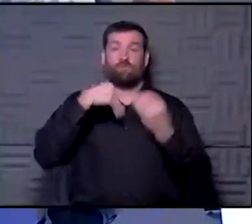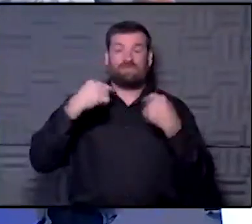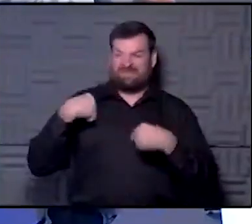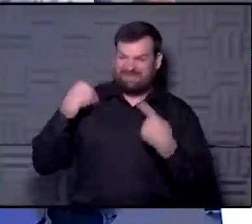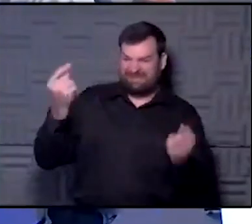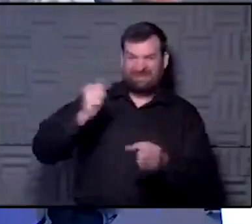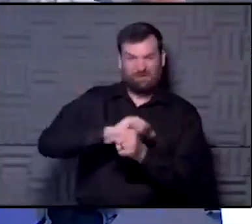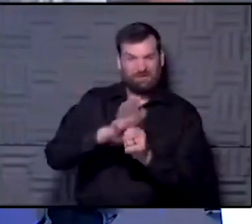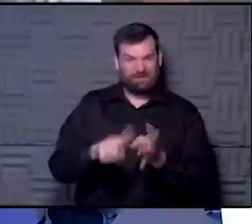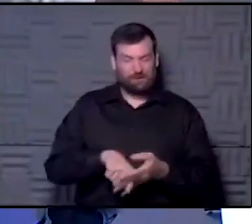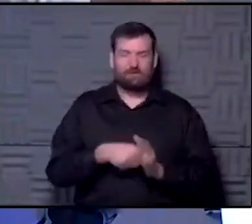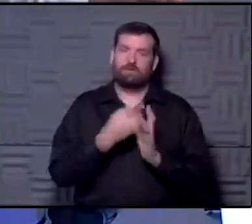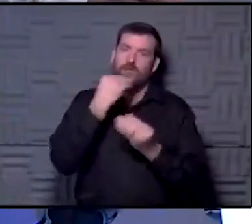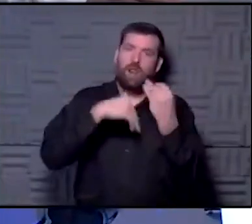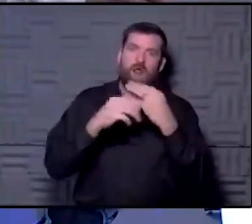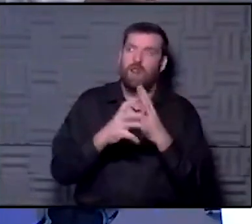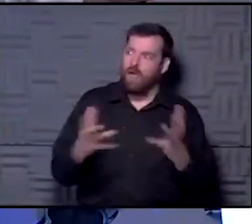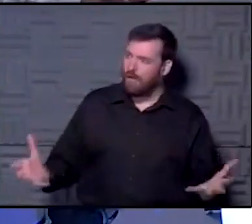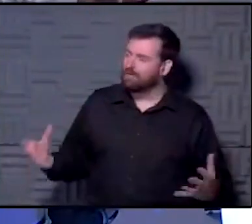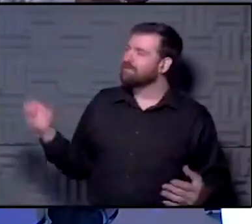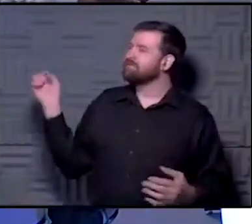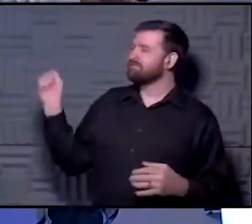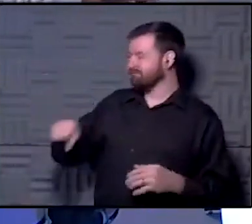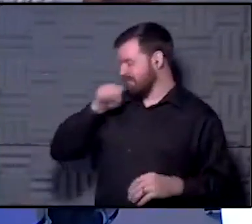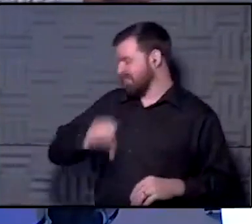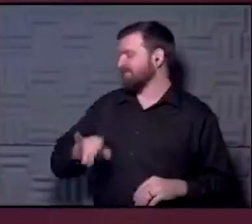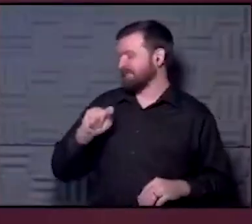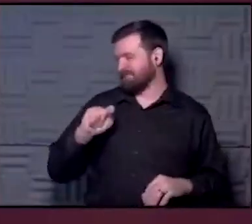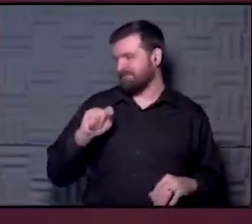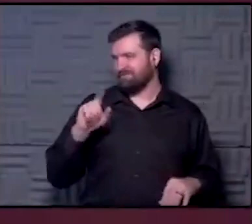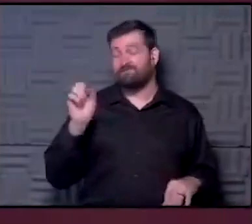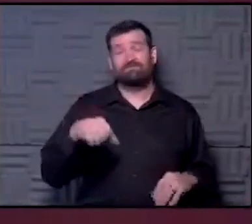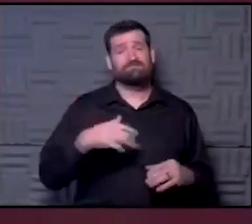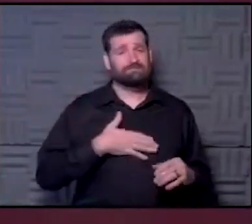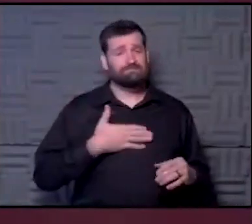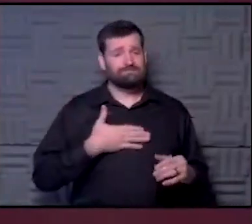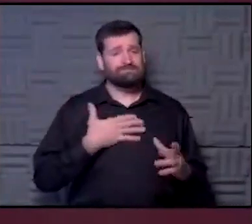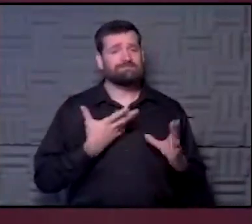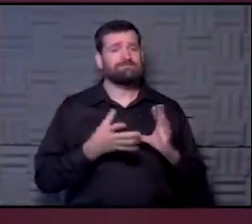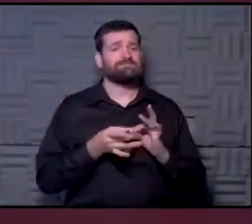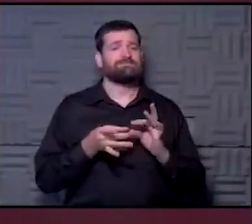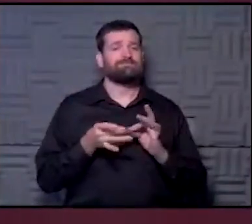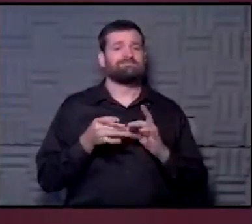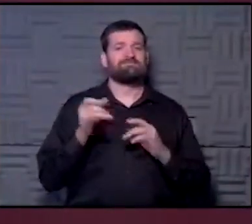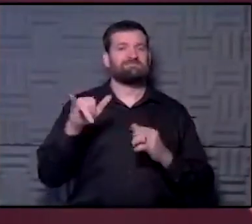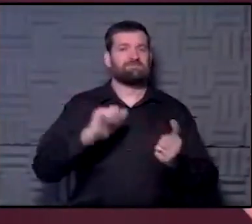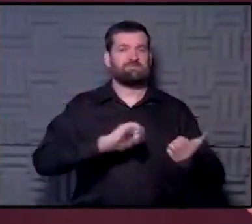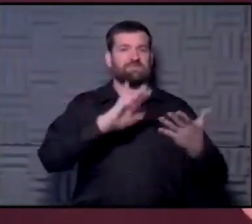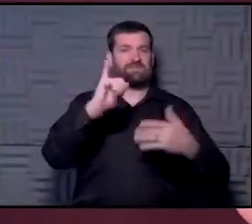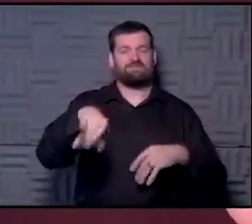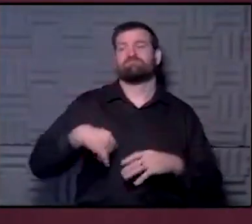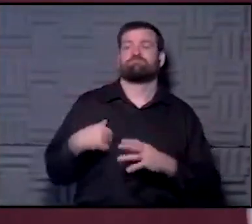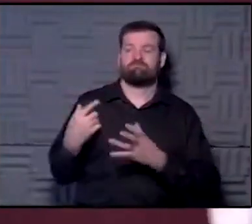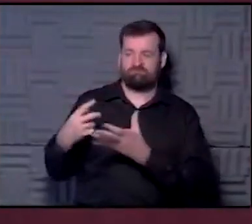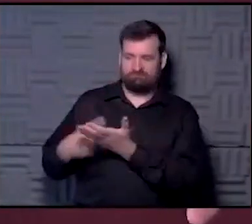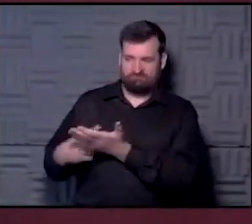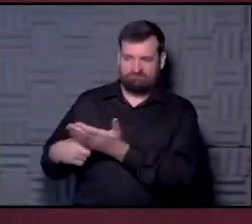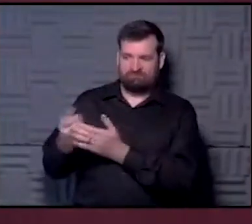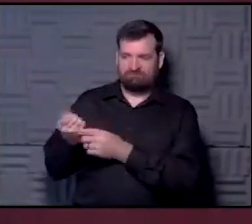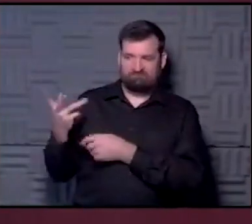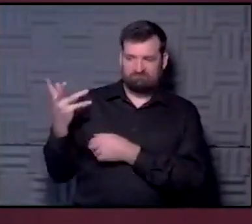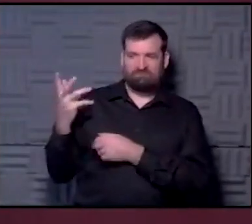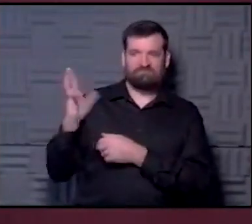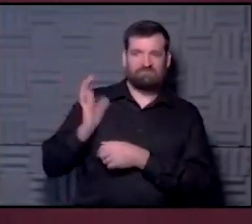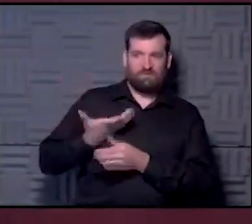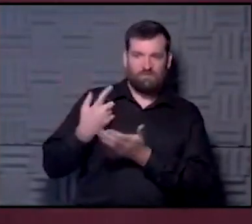COVID started. There is comfort food. Yeah. I love it. Yes, I'm glad that we're taking a little time to address that, and I know I've spoken to it a few, with our